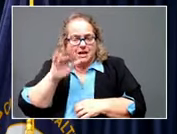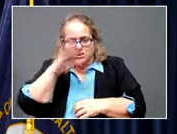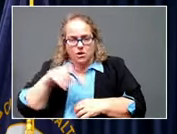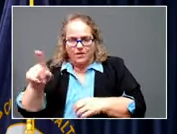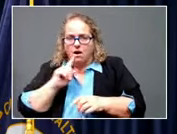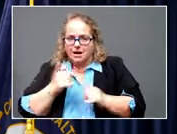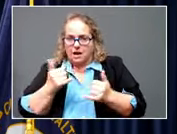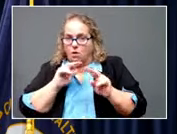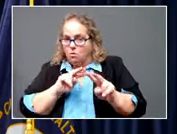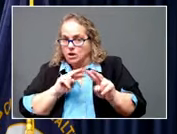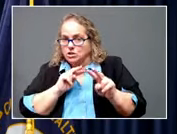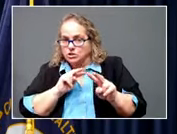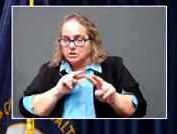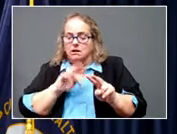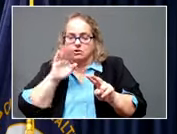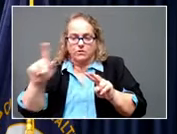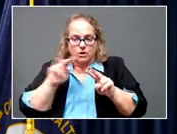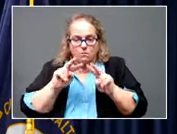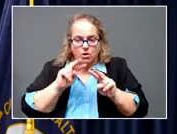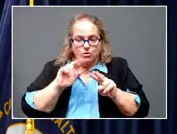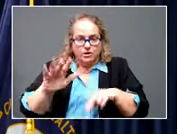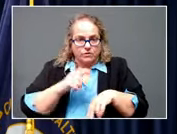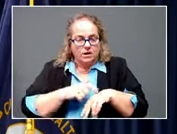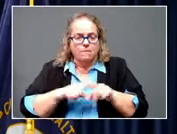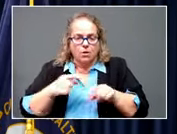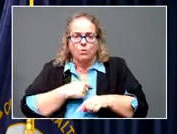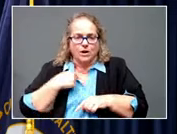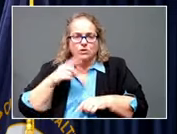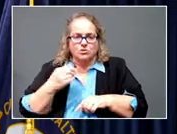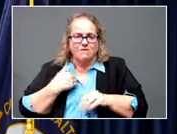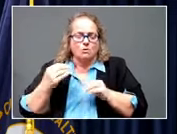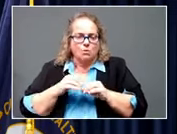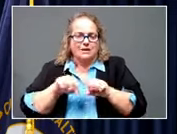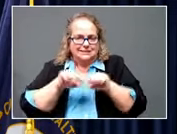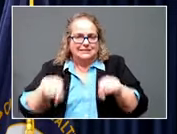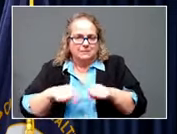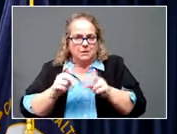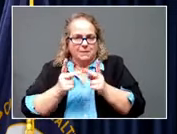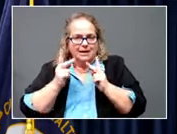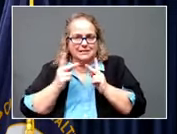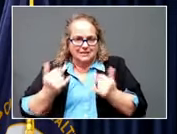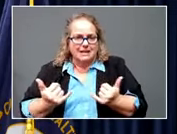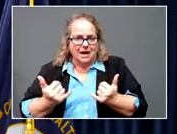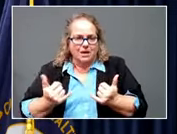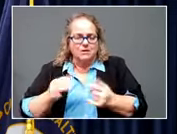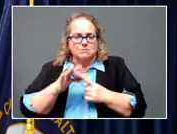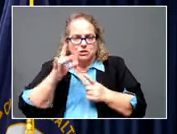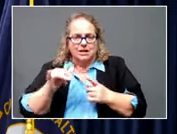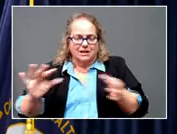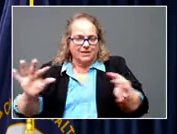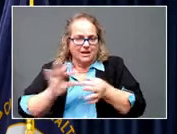are monitoring, but we do have more systems in place now, especially the connection between our